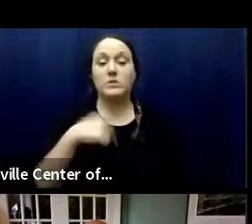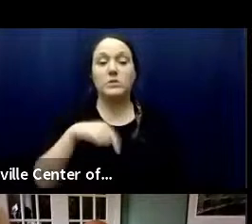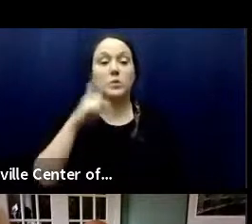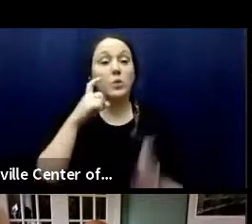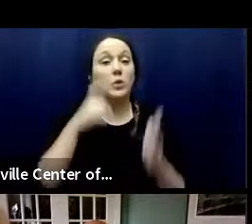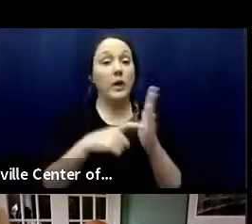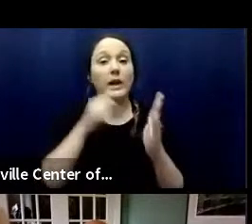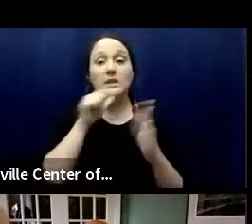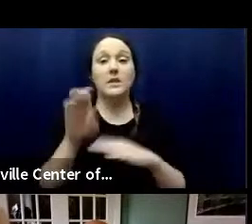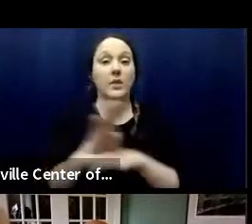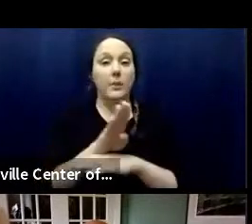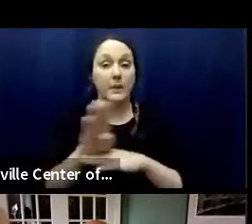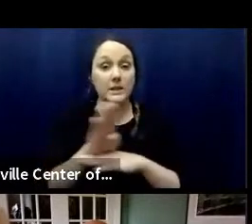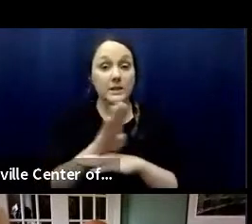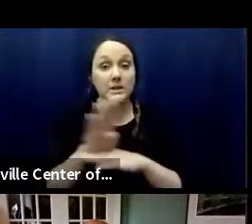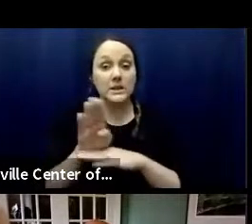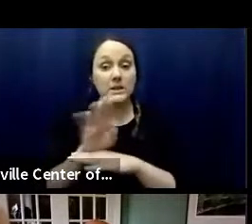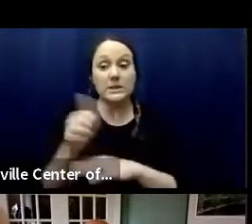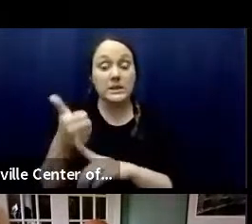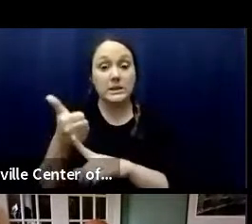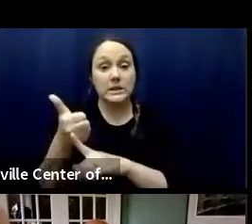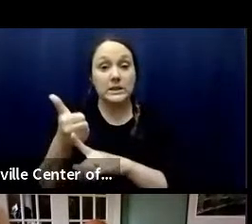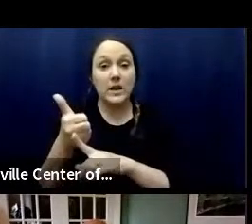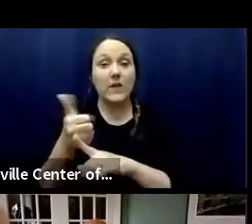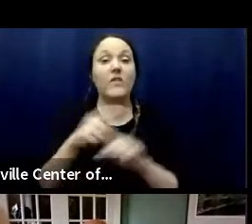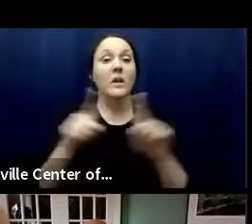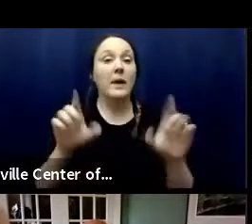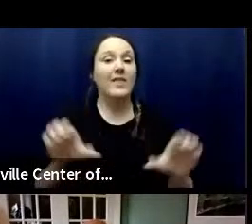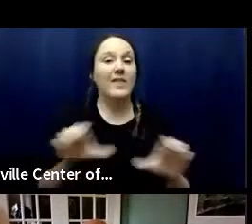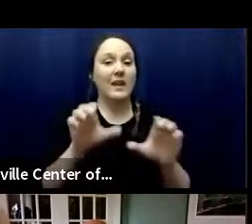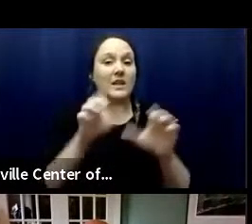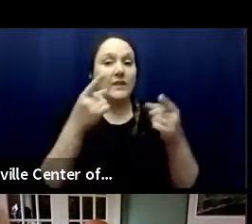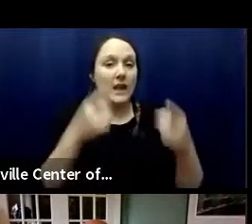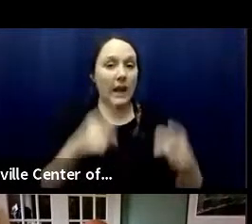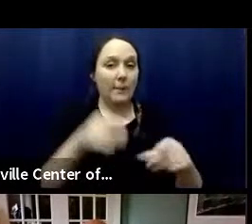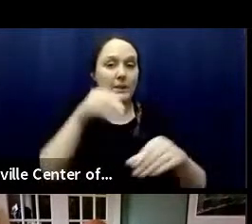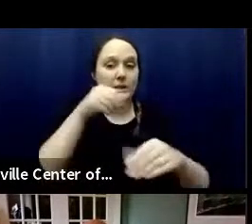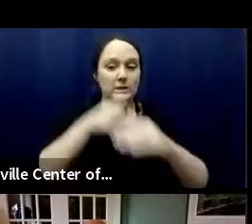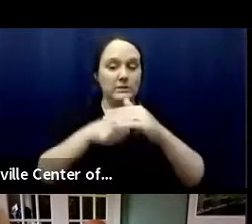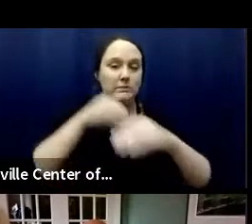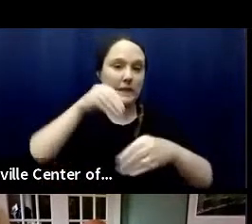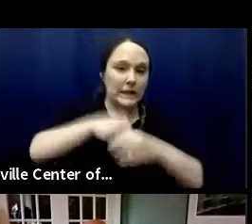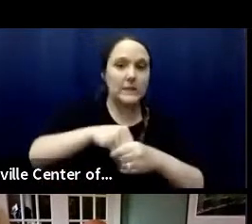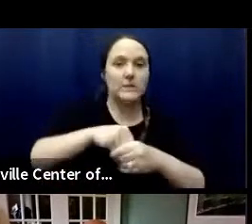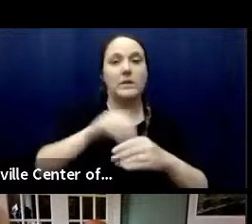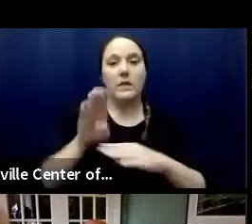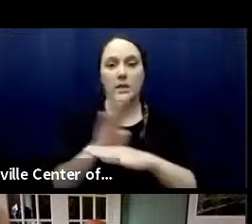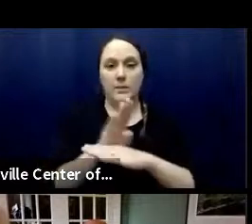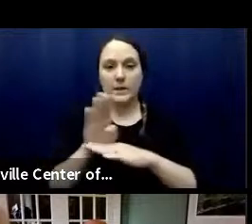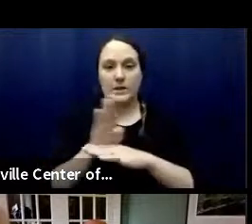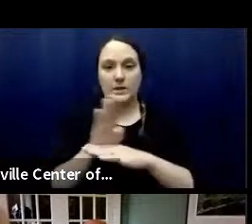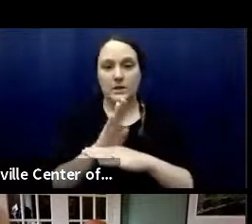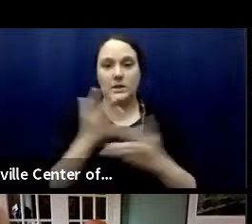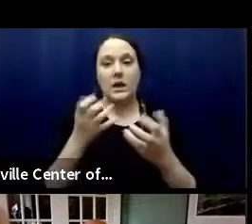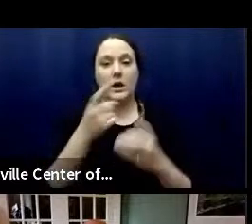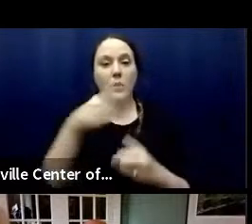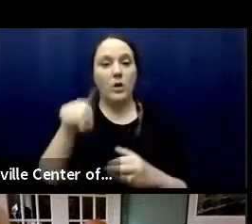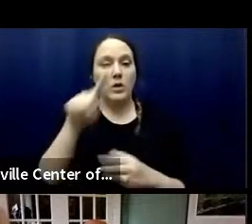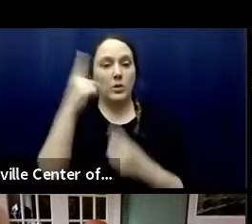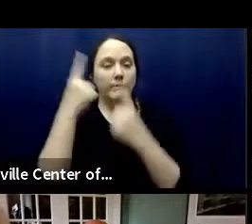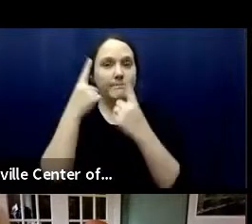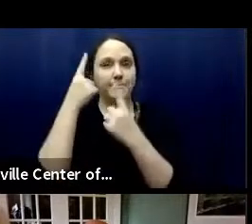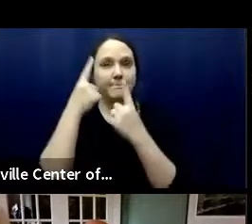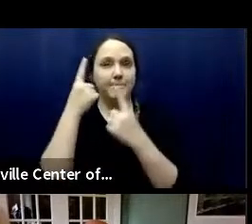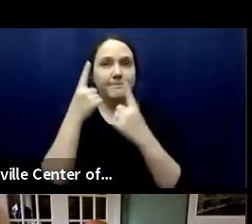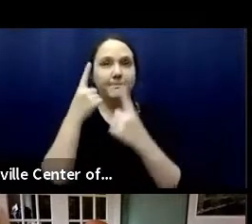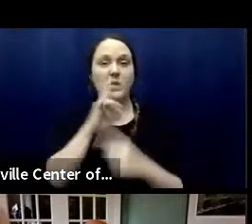it's the activity that happens within the business. And again, I want us all to consider, is it really a